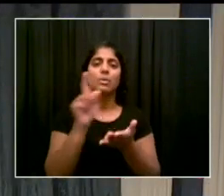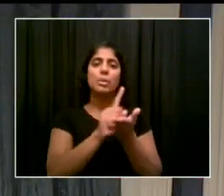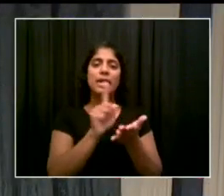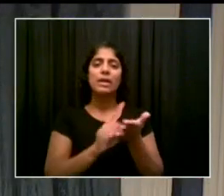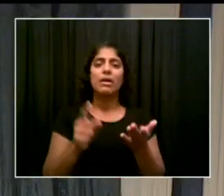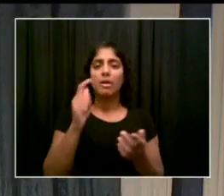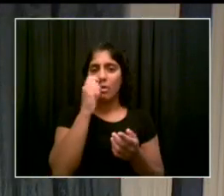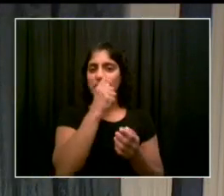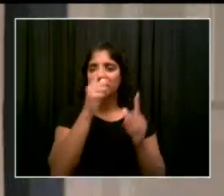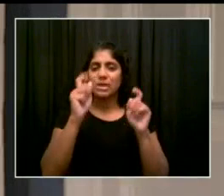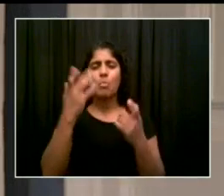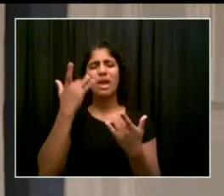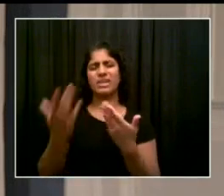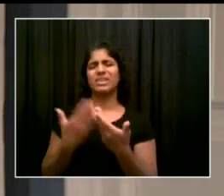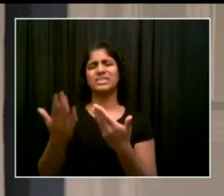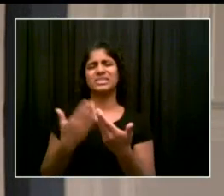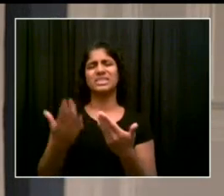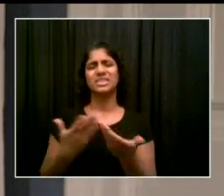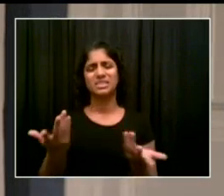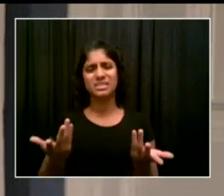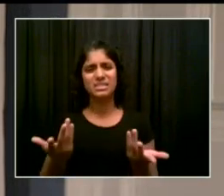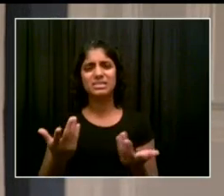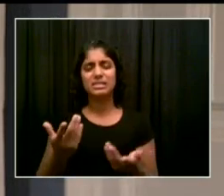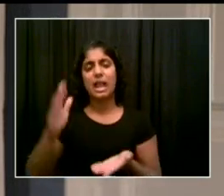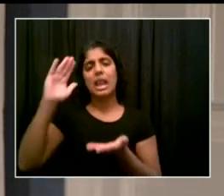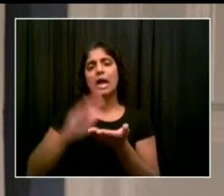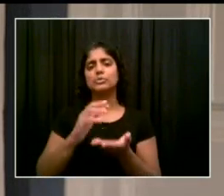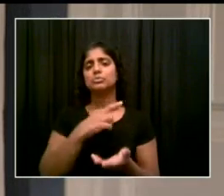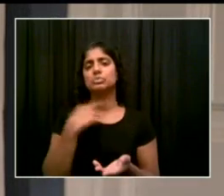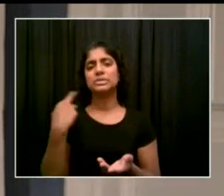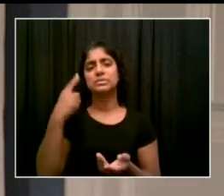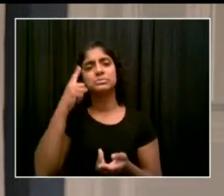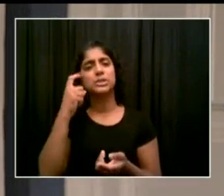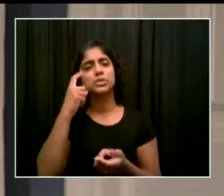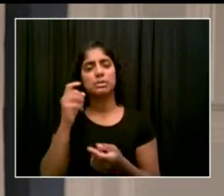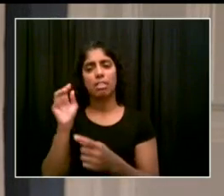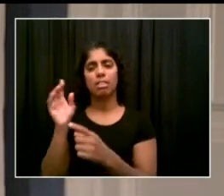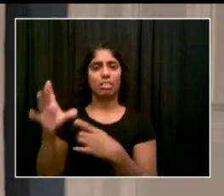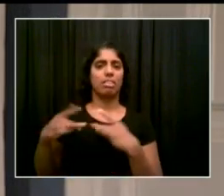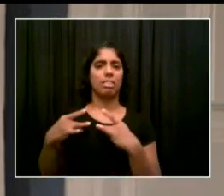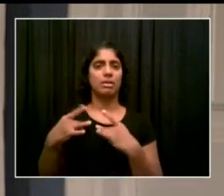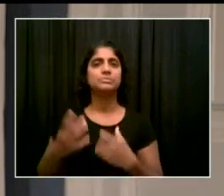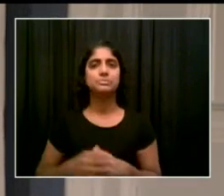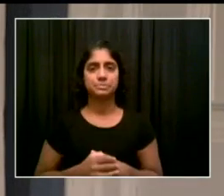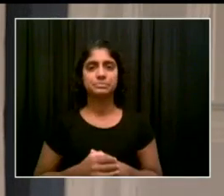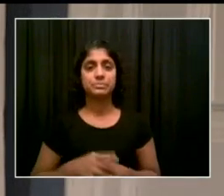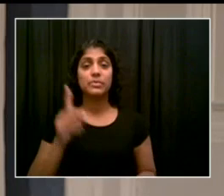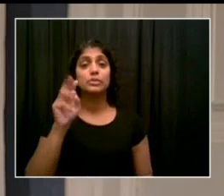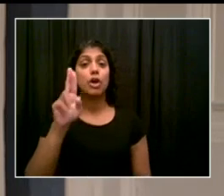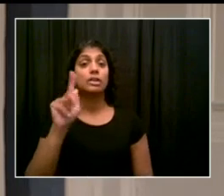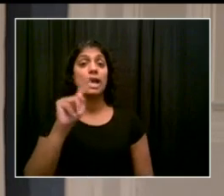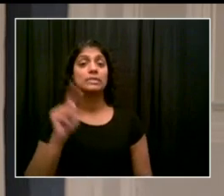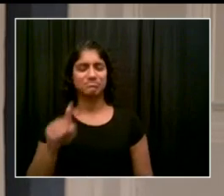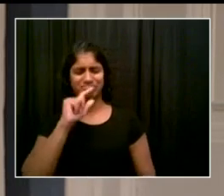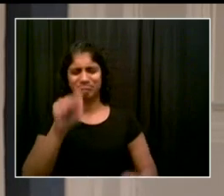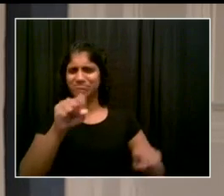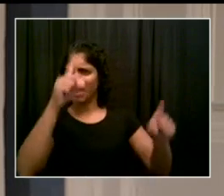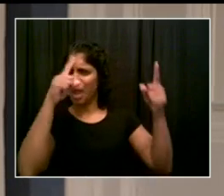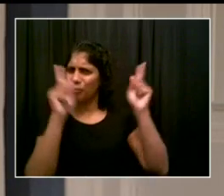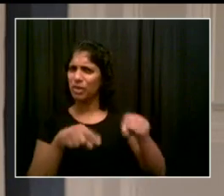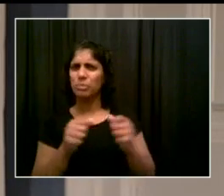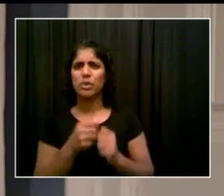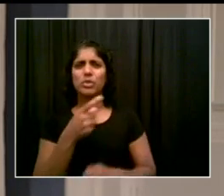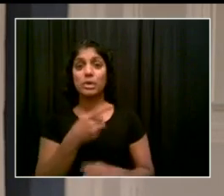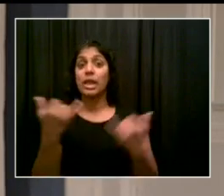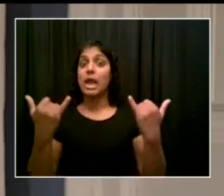this will increase our vaccination level. It also addresses the single most important thing, which is that we want to protect our patients and